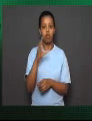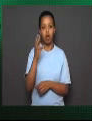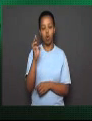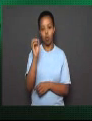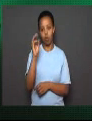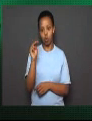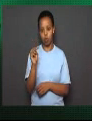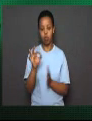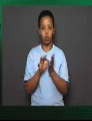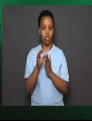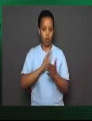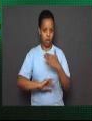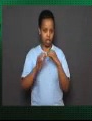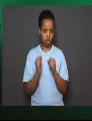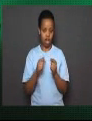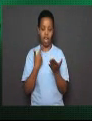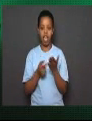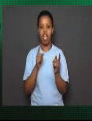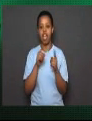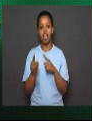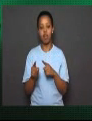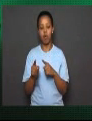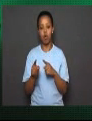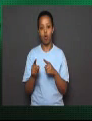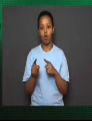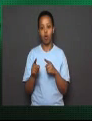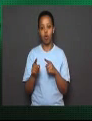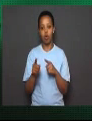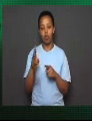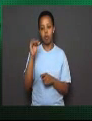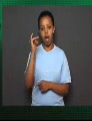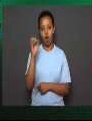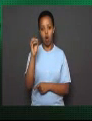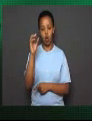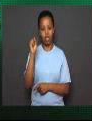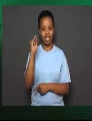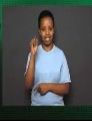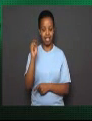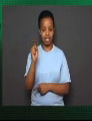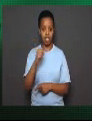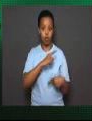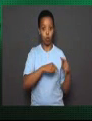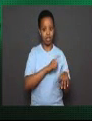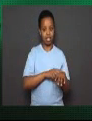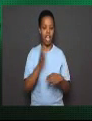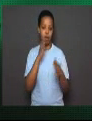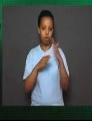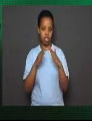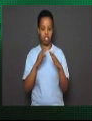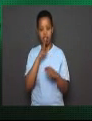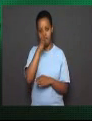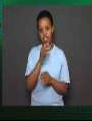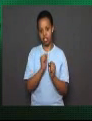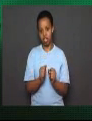chromosomes because of a problem during the process of meiosis. Sometimes